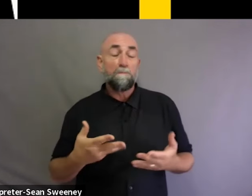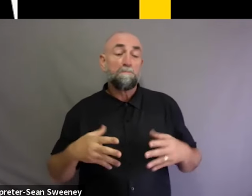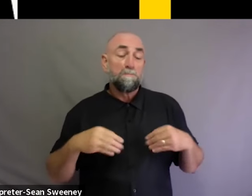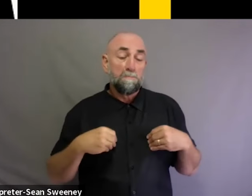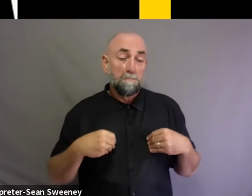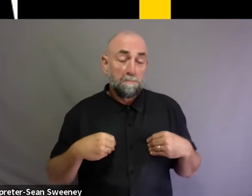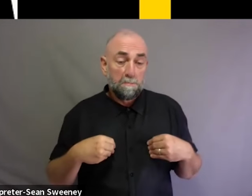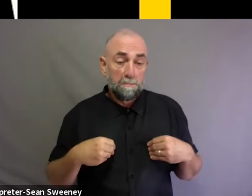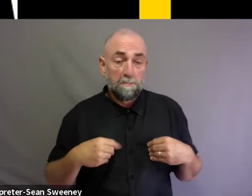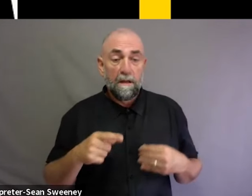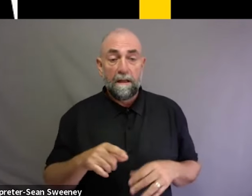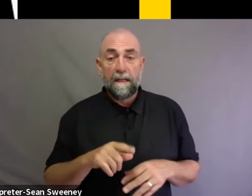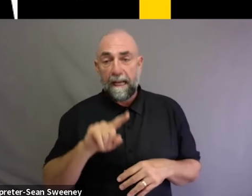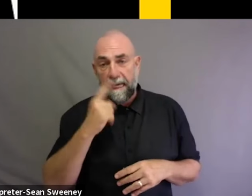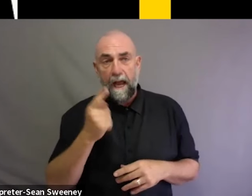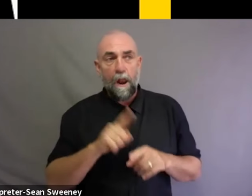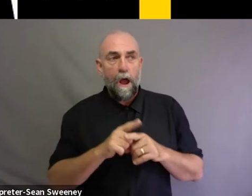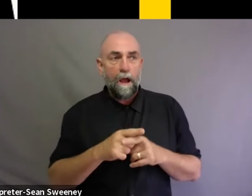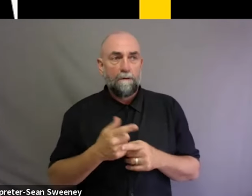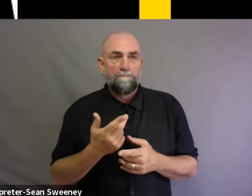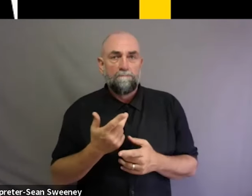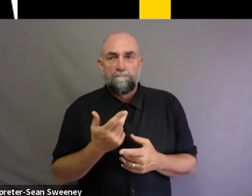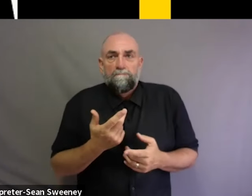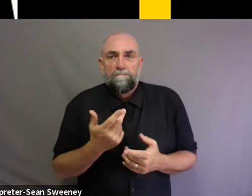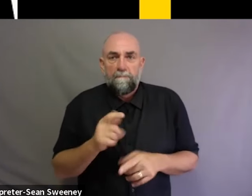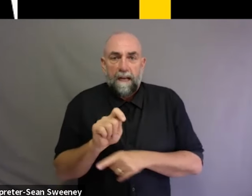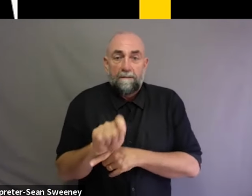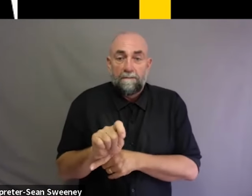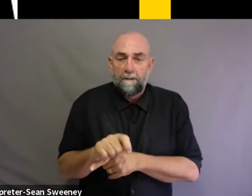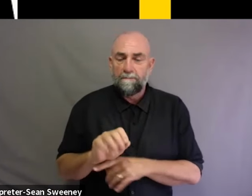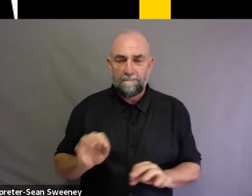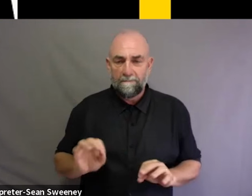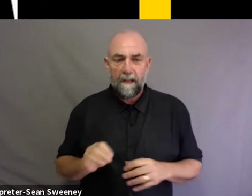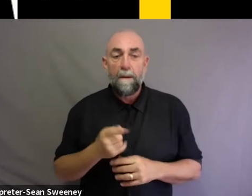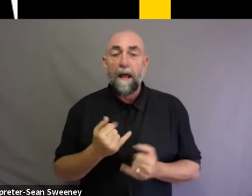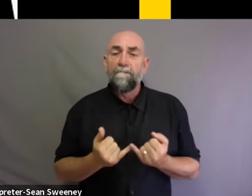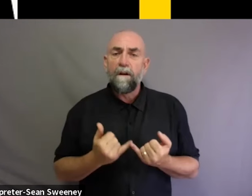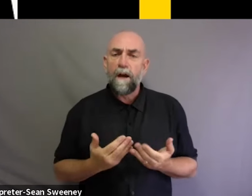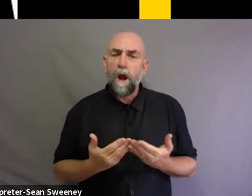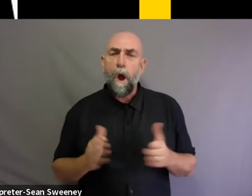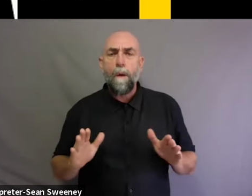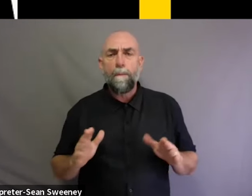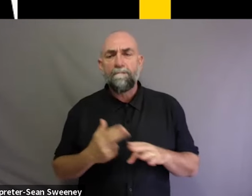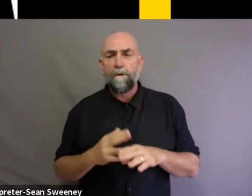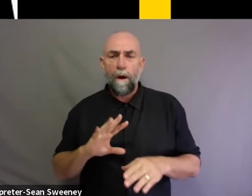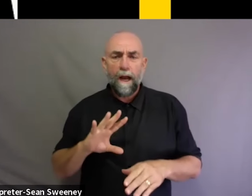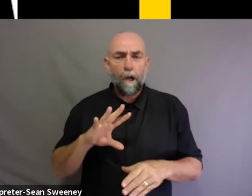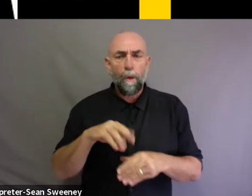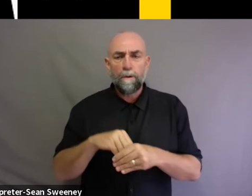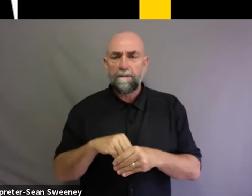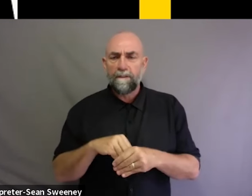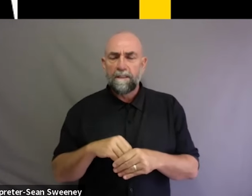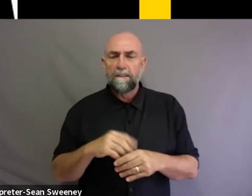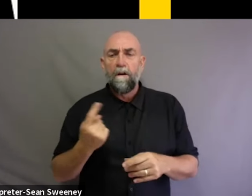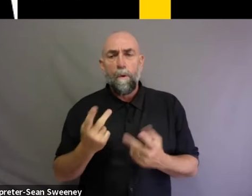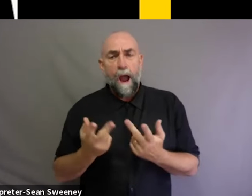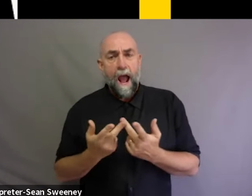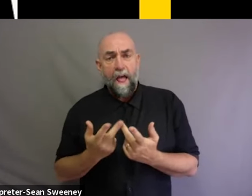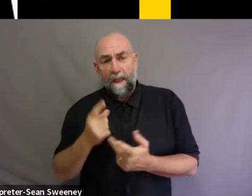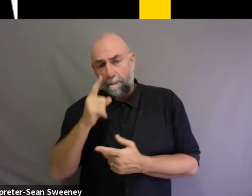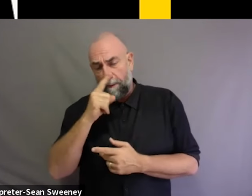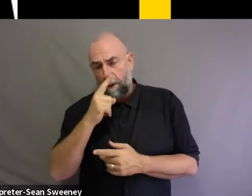And it's a very easy opening then to talk about inclusiveness of other people in